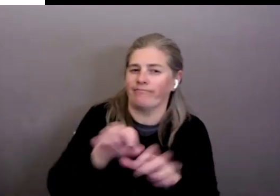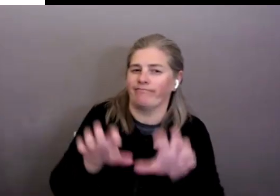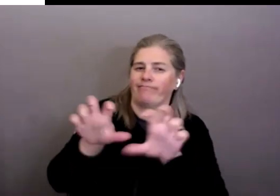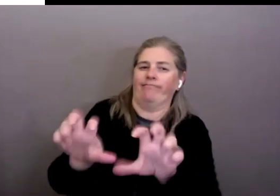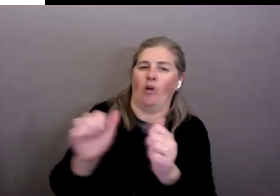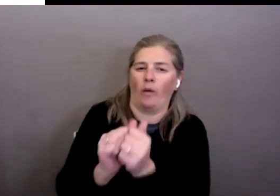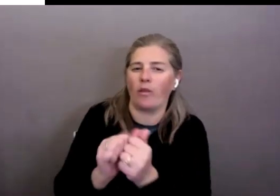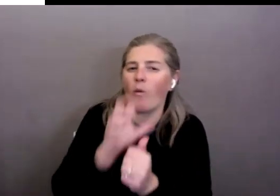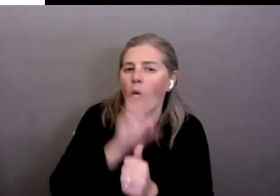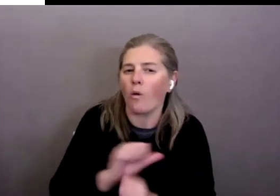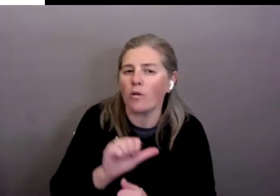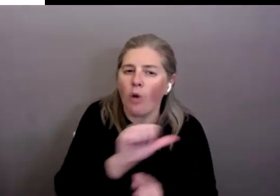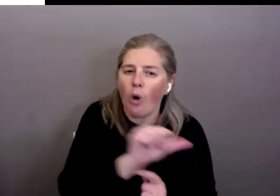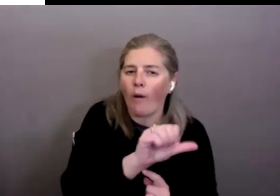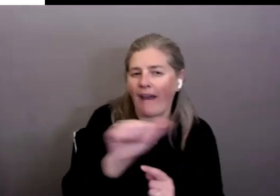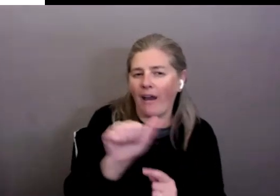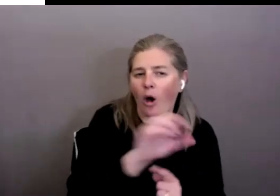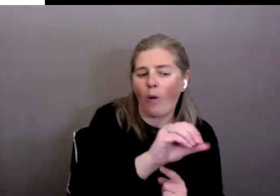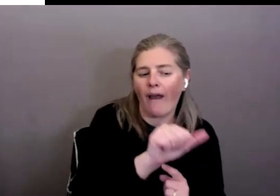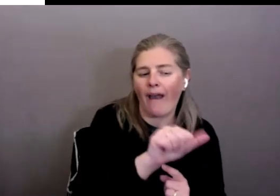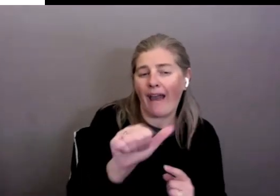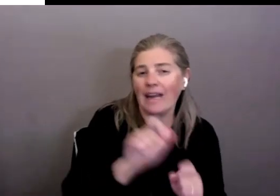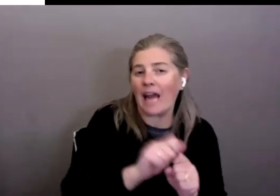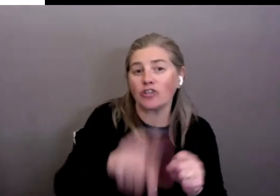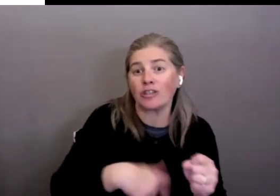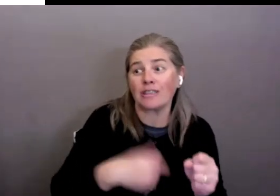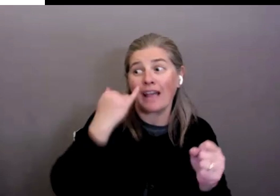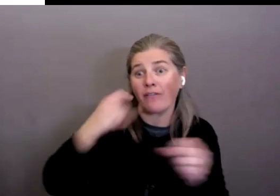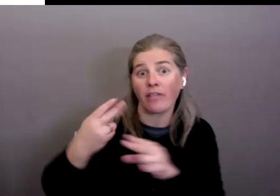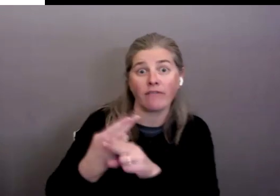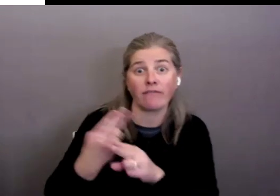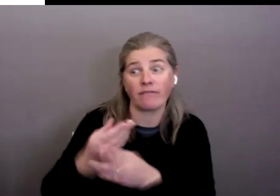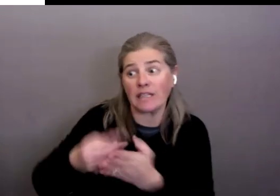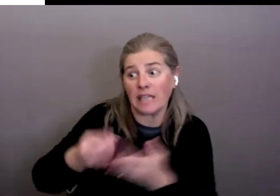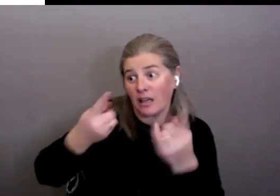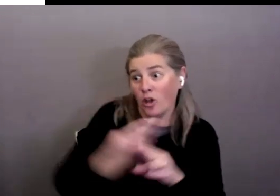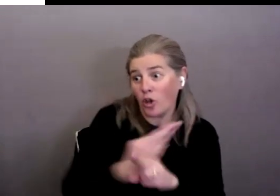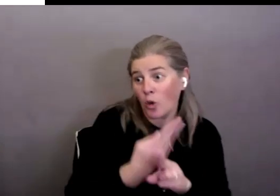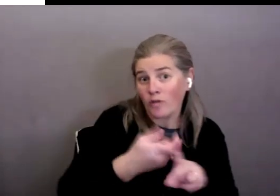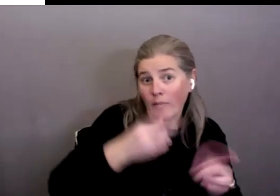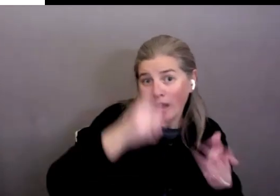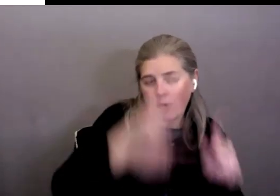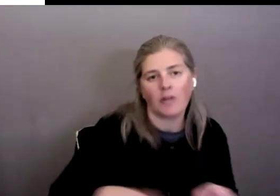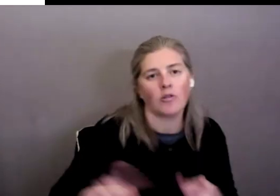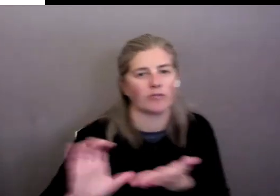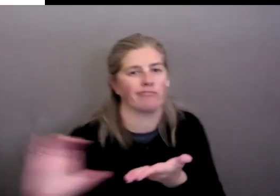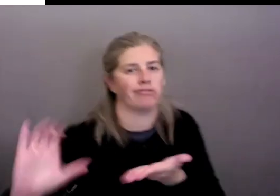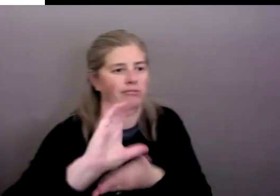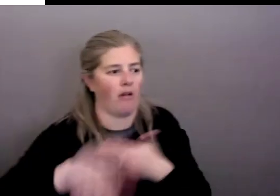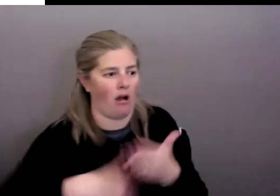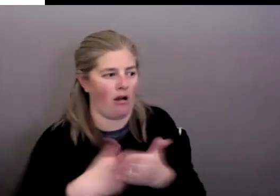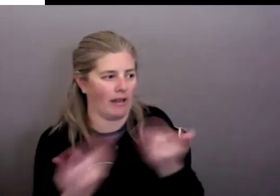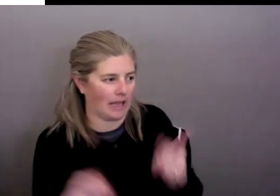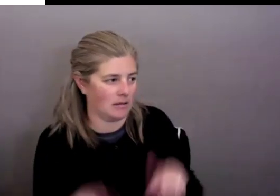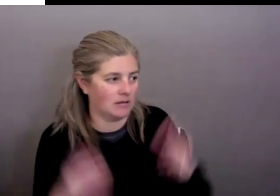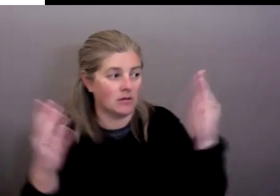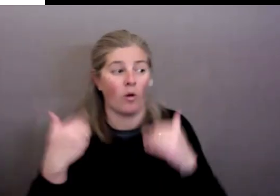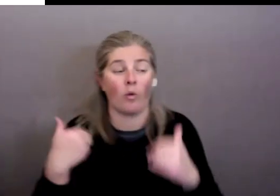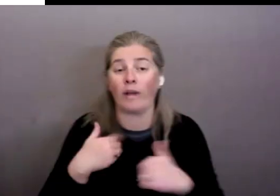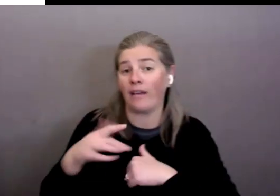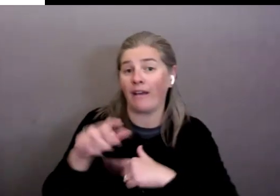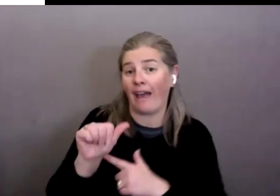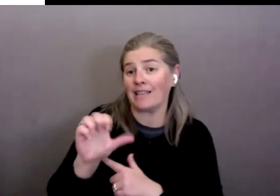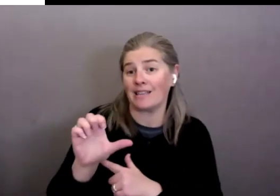services, not just if Older Americans Act funding is used in the agreement. ACL is available to provide technical assistance to